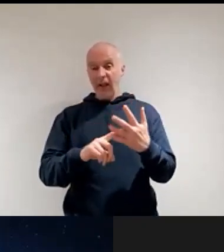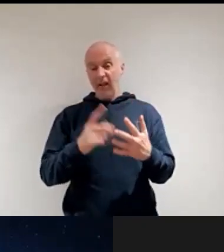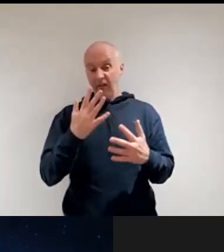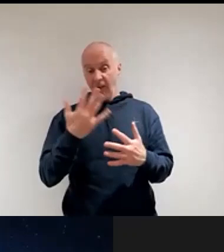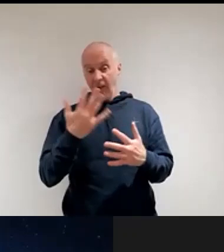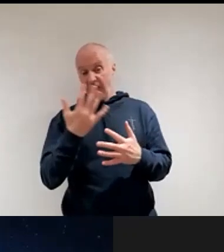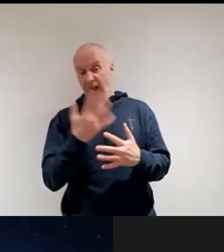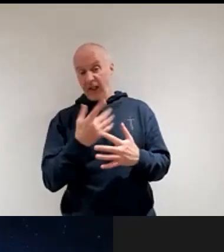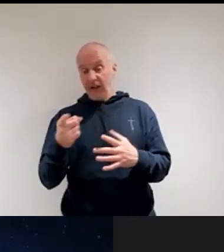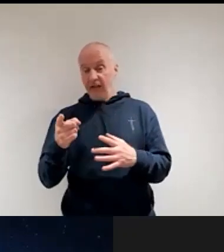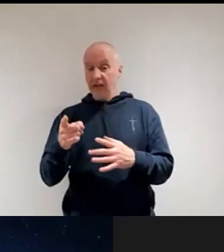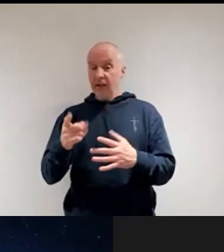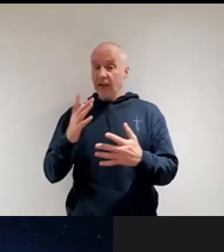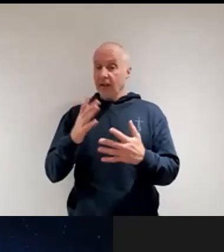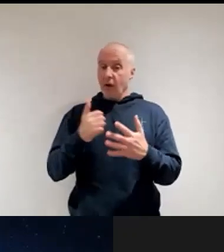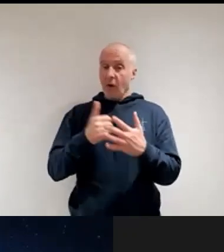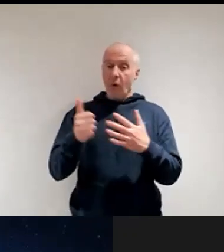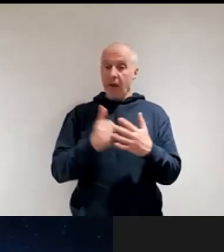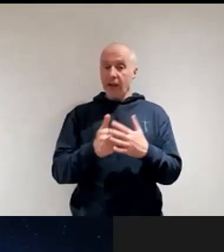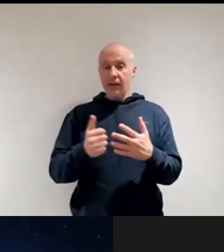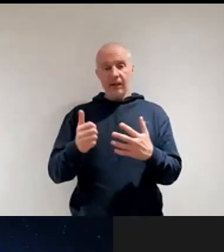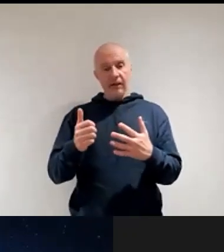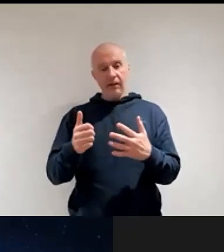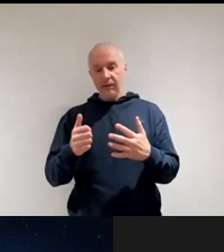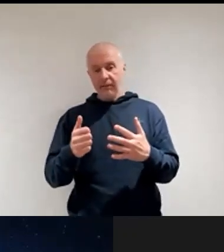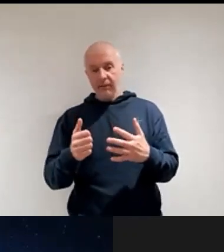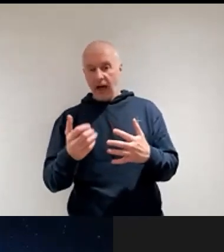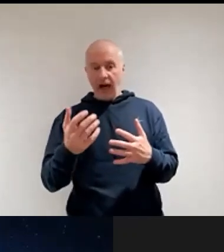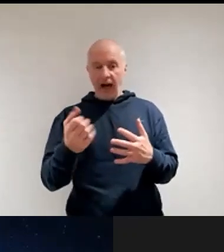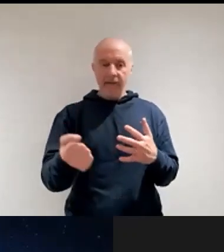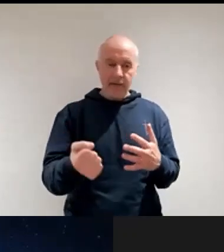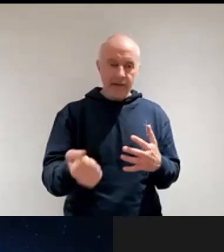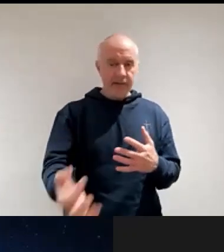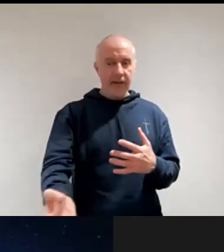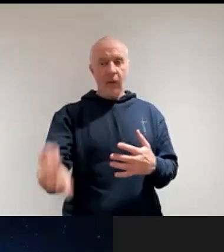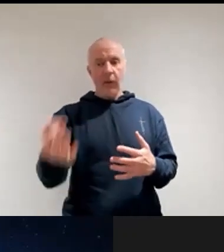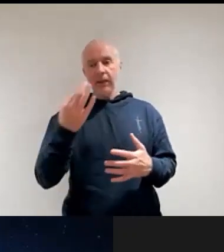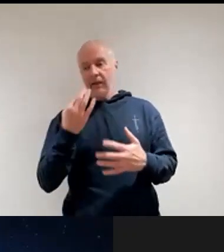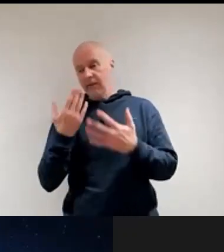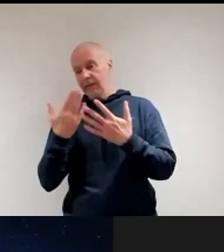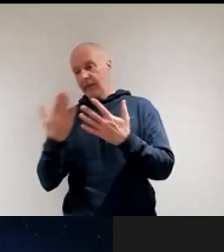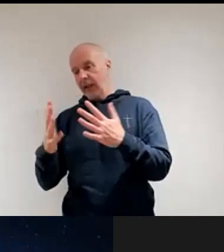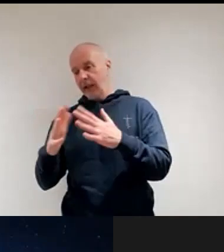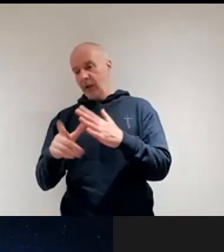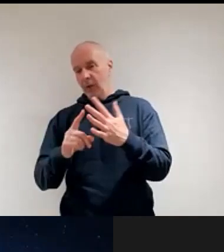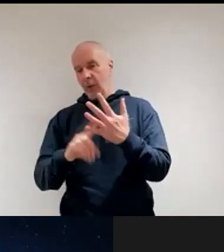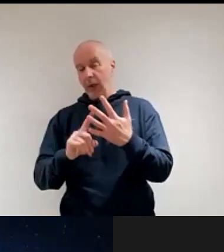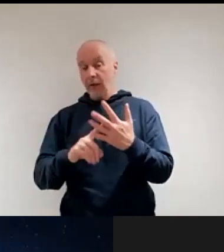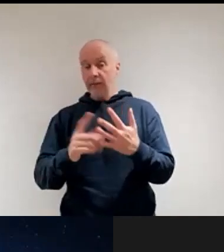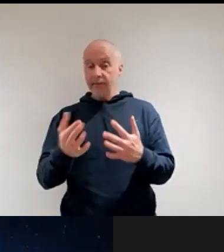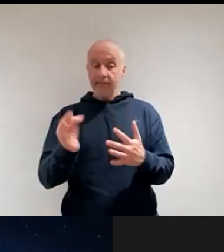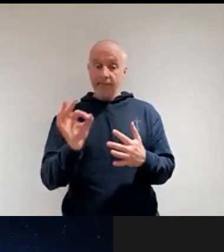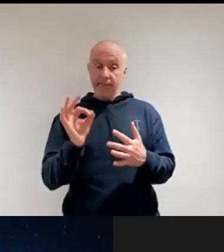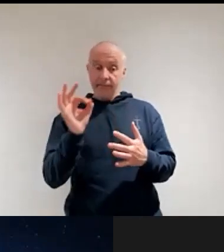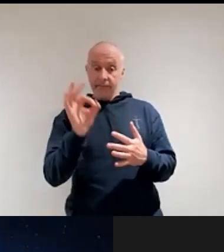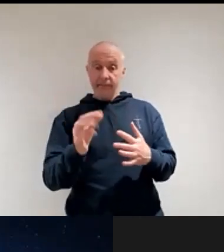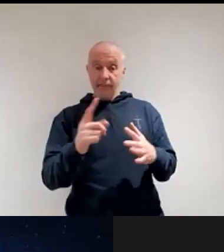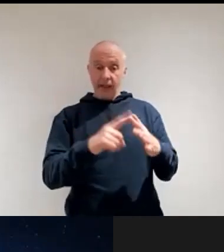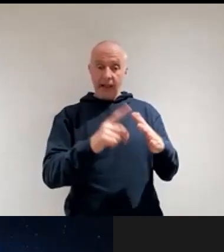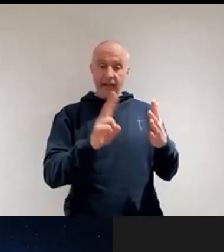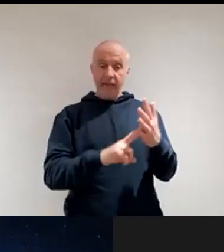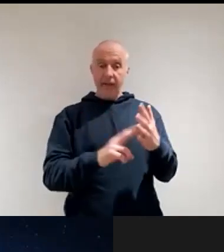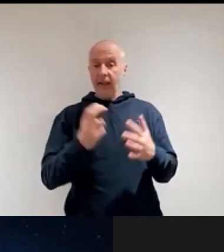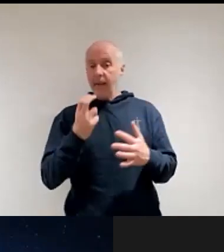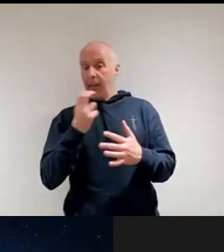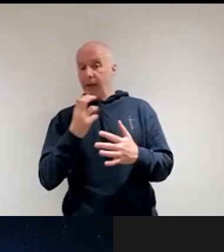youngest, and he always, bless him, messages in with a question. So thank you, Will. And the question is this: do EV batteries have